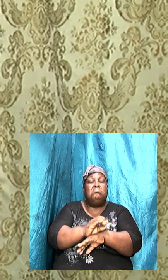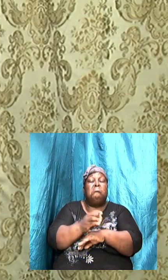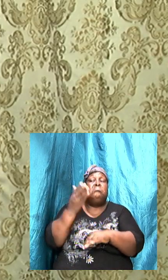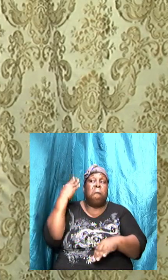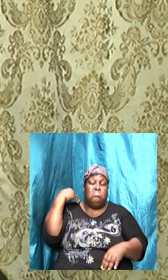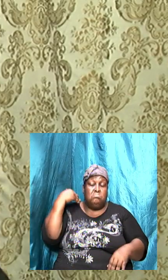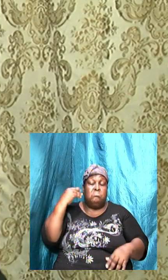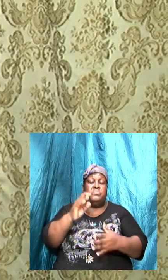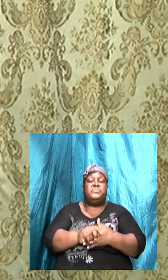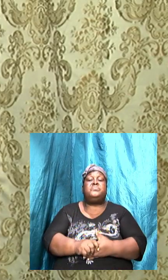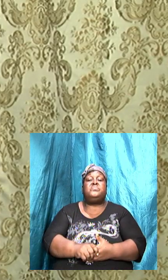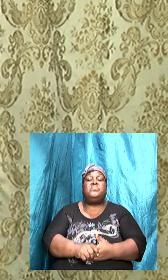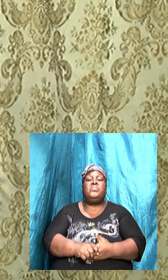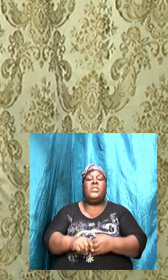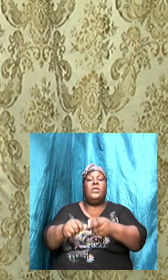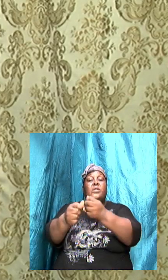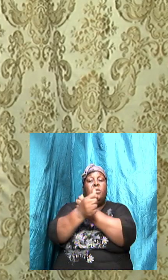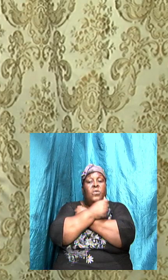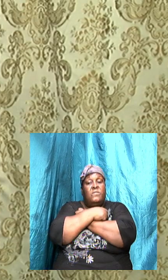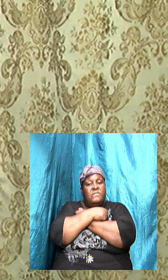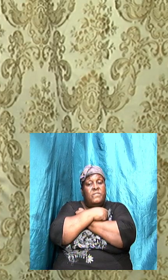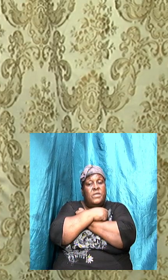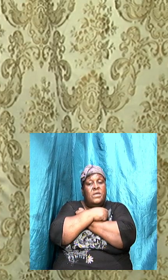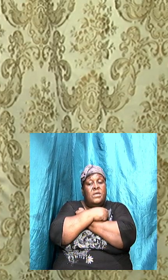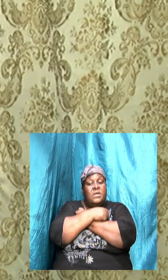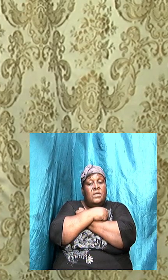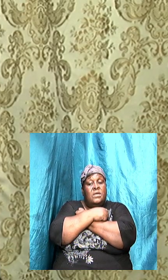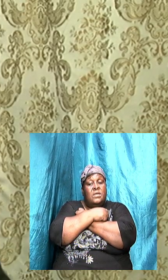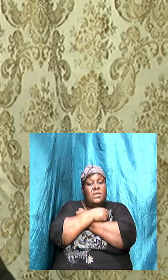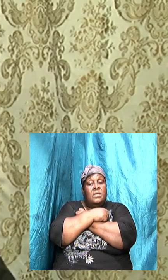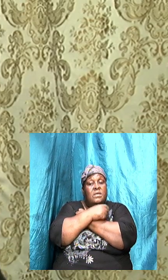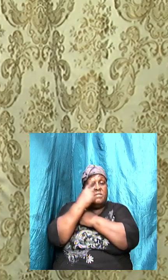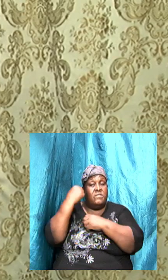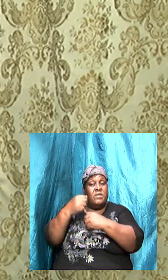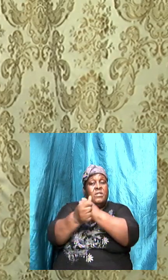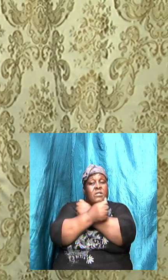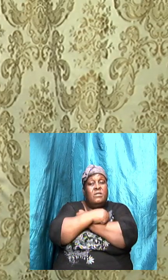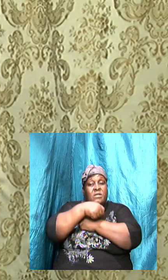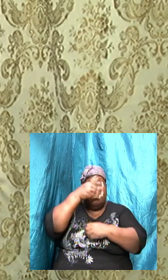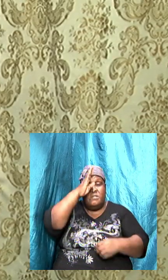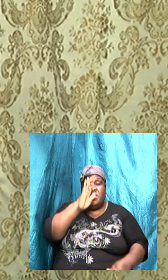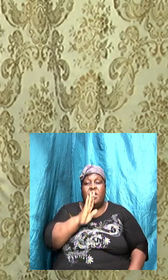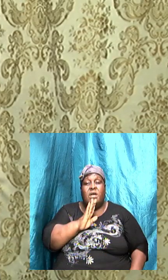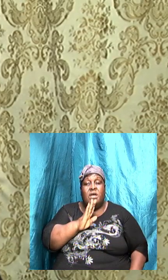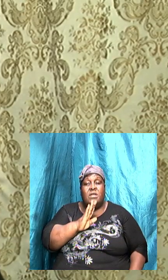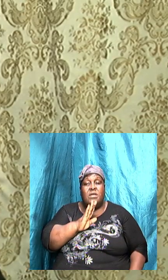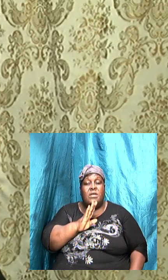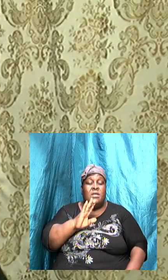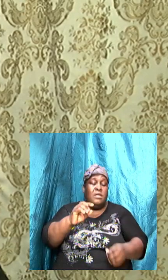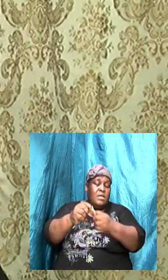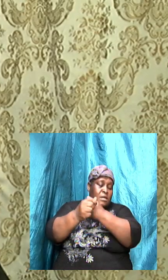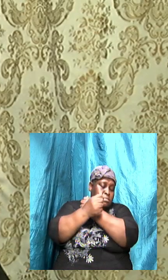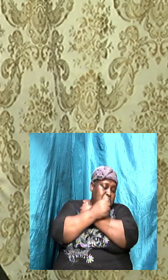did say that love is a love for God, a